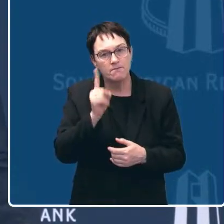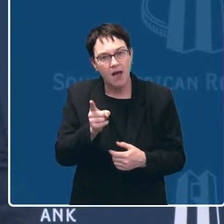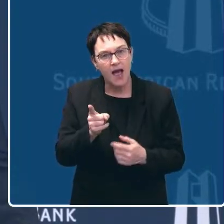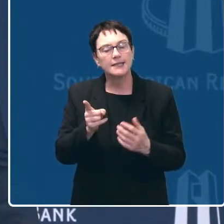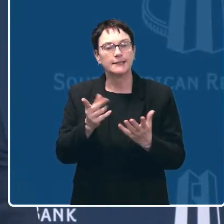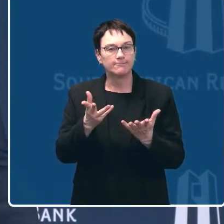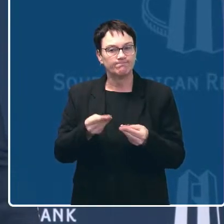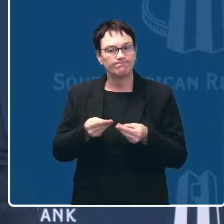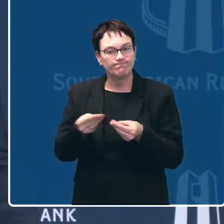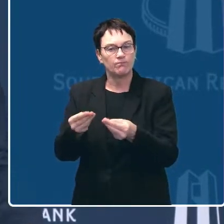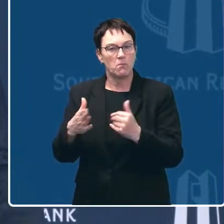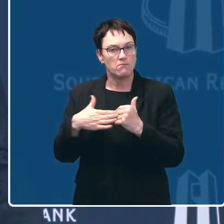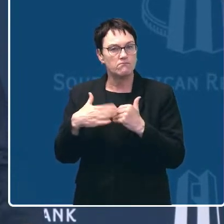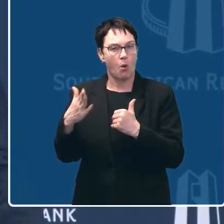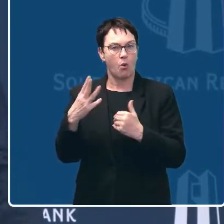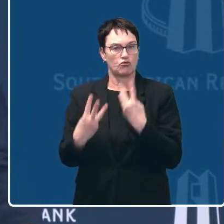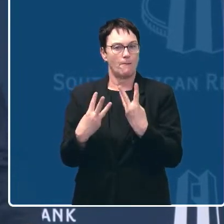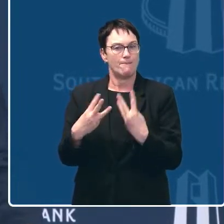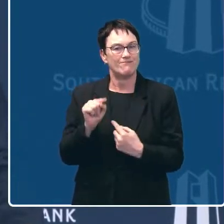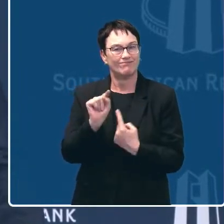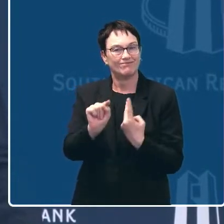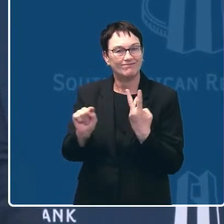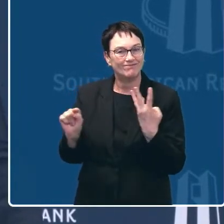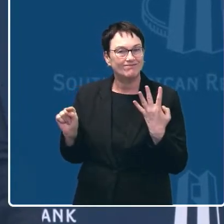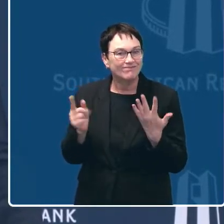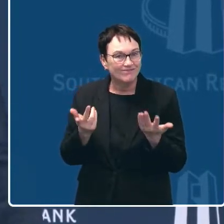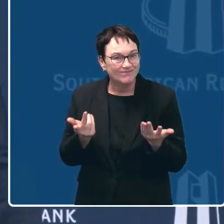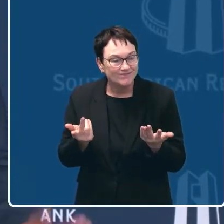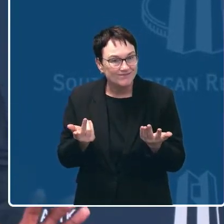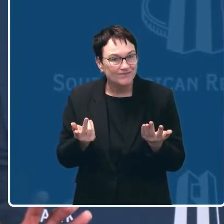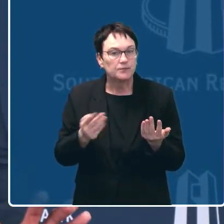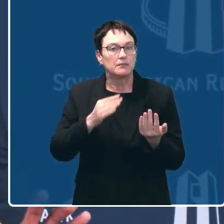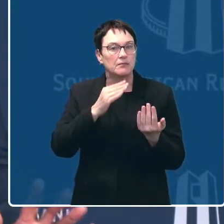be making progress to dealing